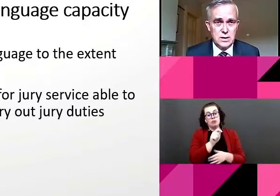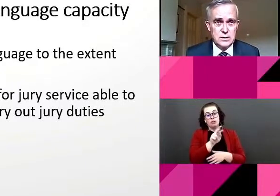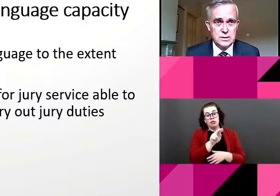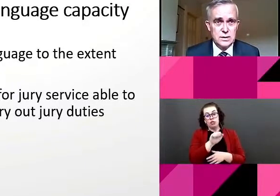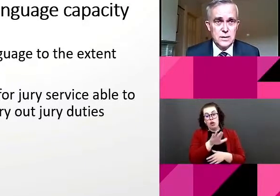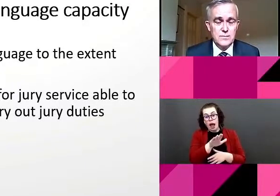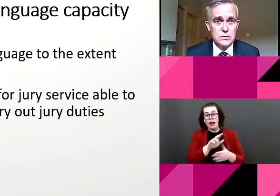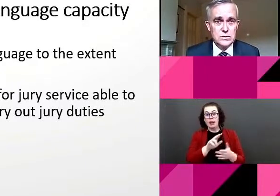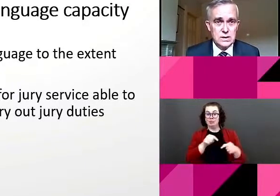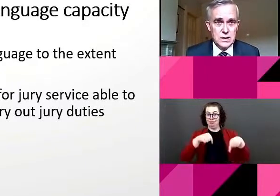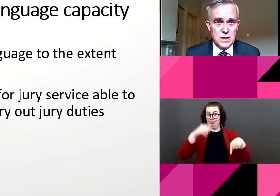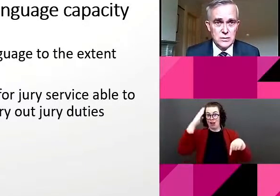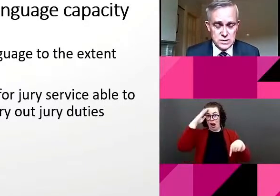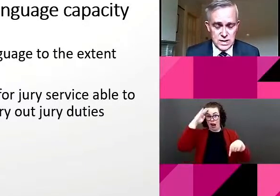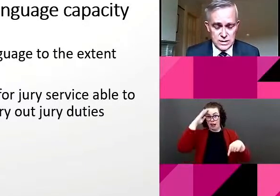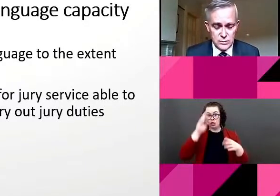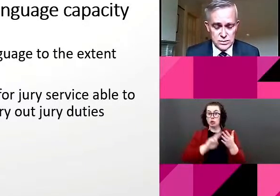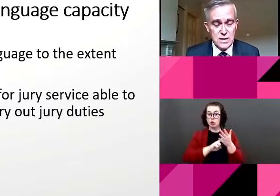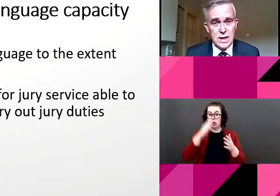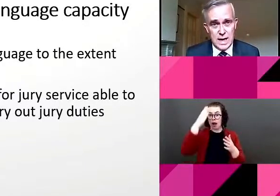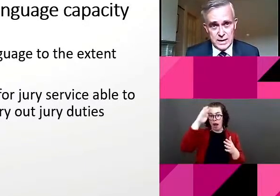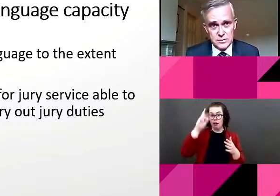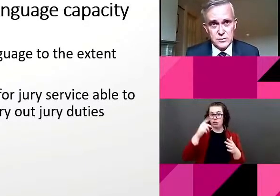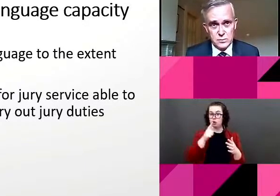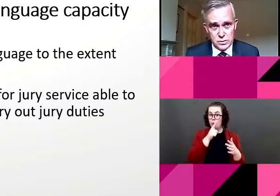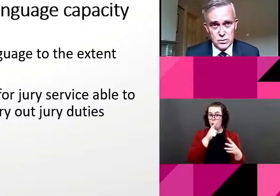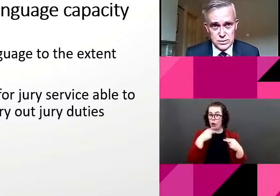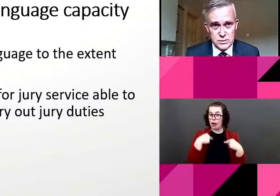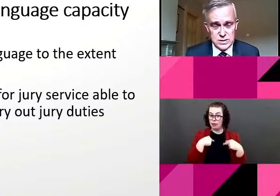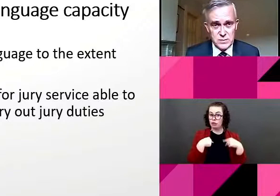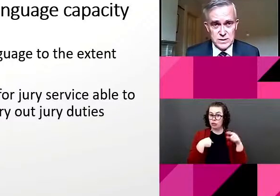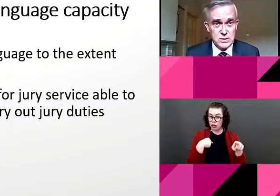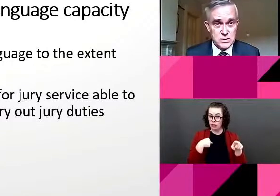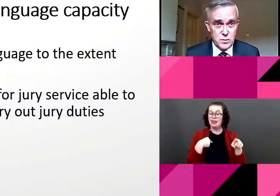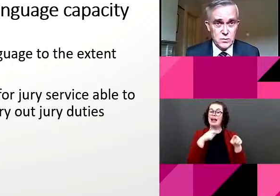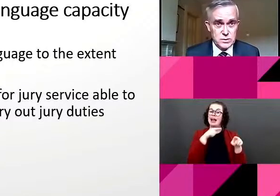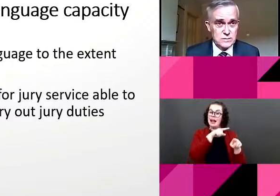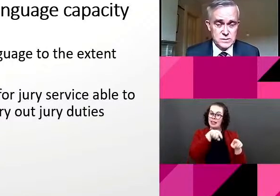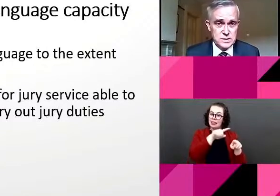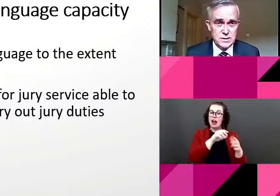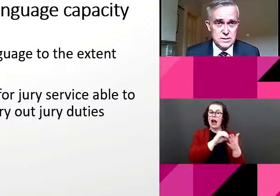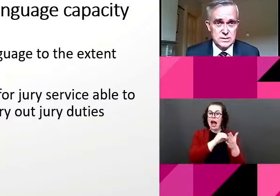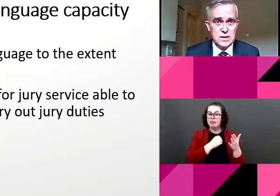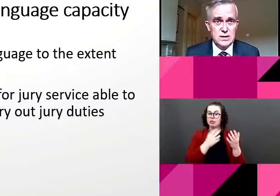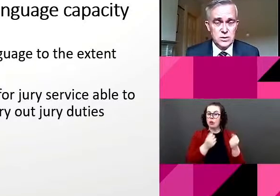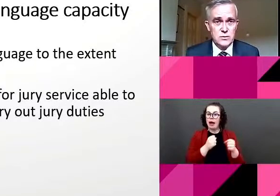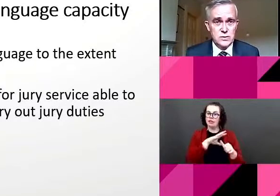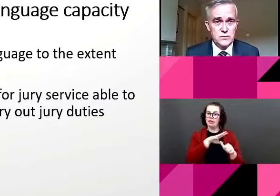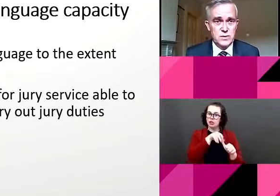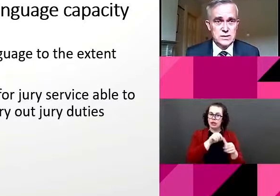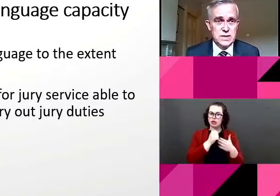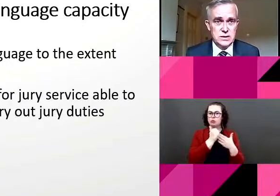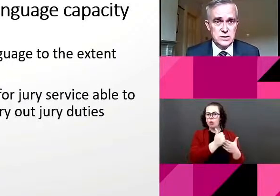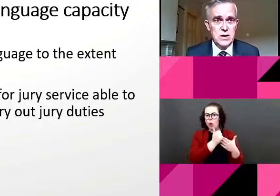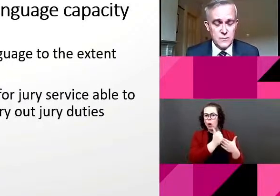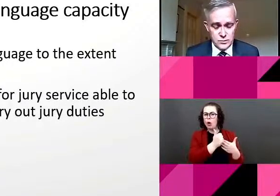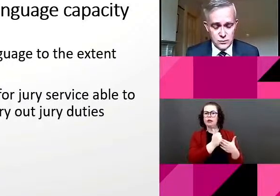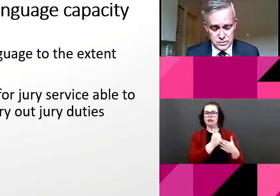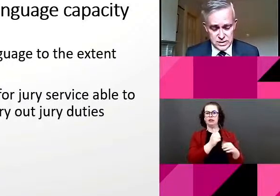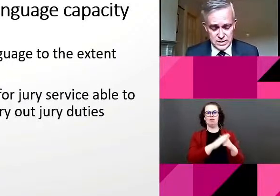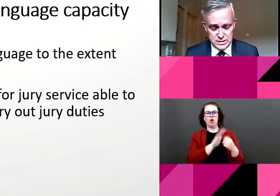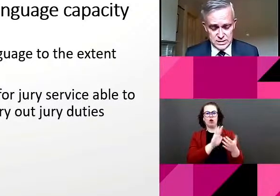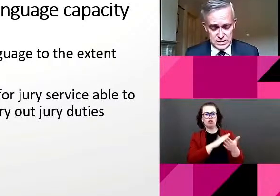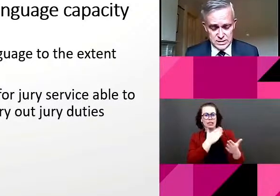in Ireland using the Irish language, and there must also be special supports and facilities in terms of translation